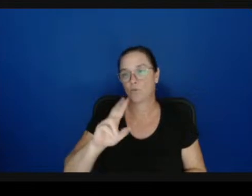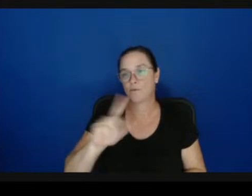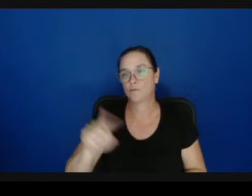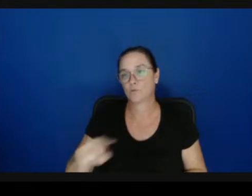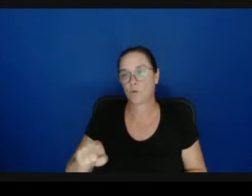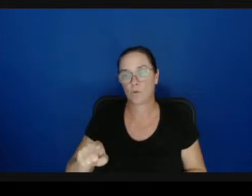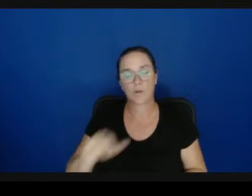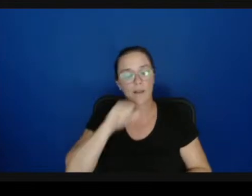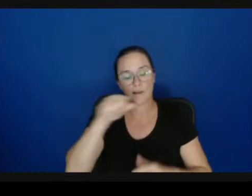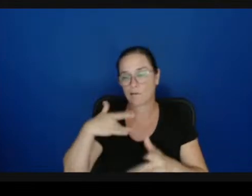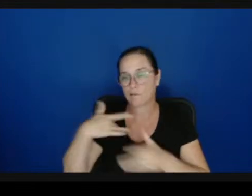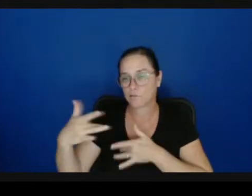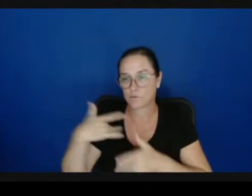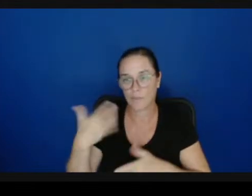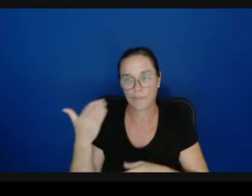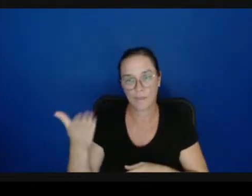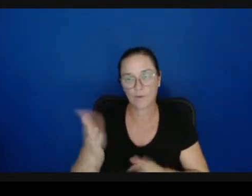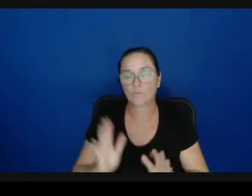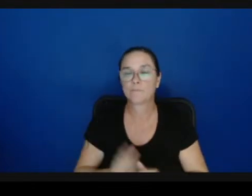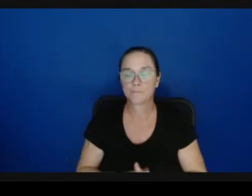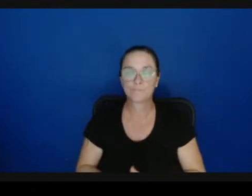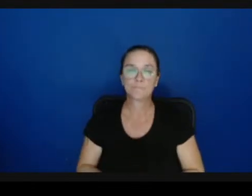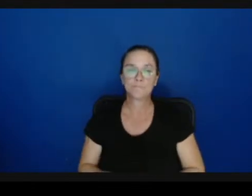about as far as deformation at present.